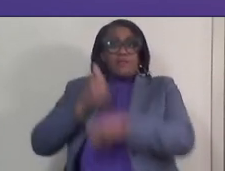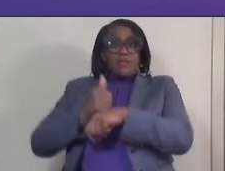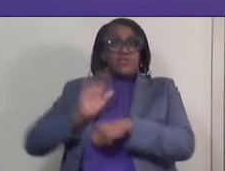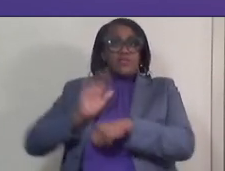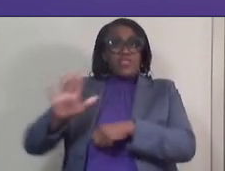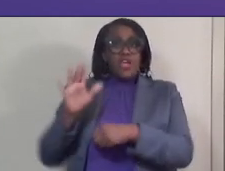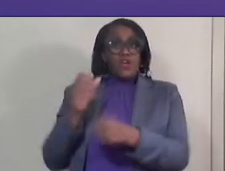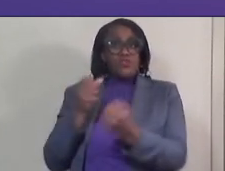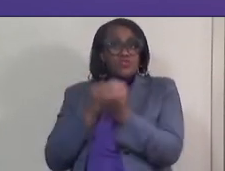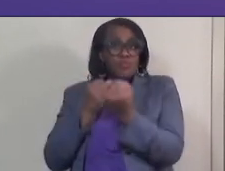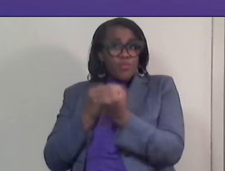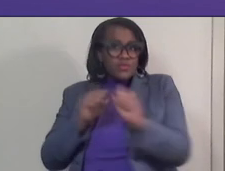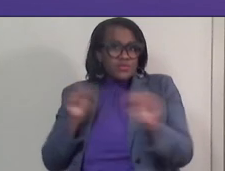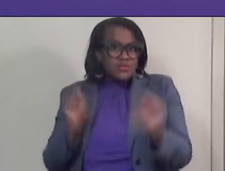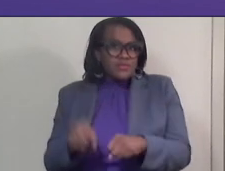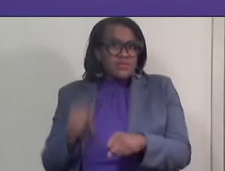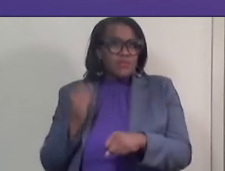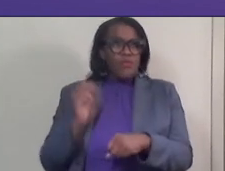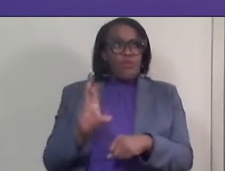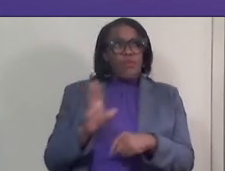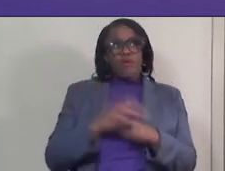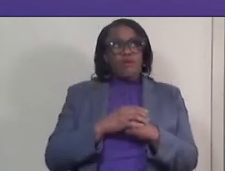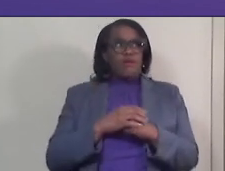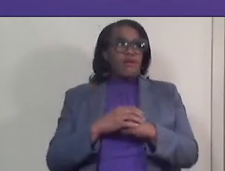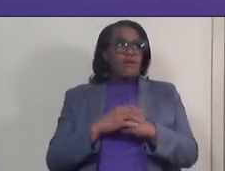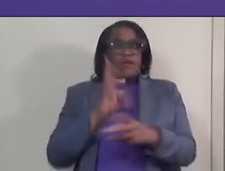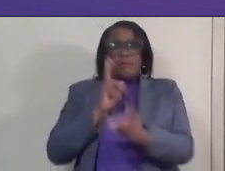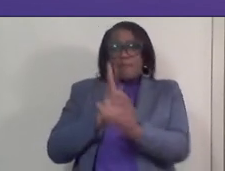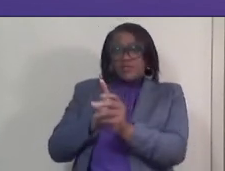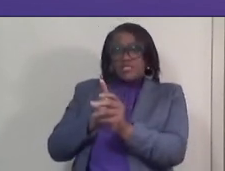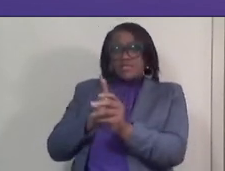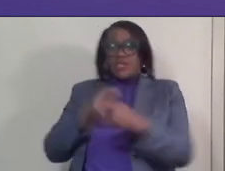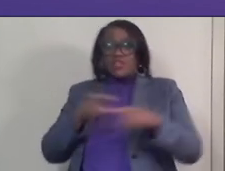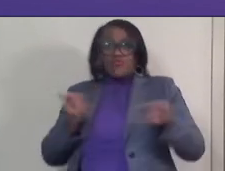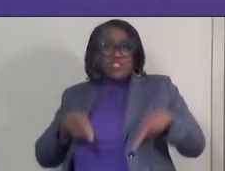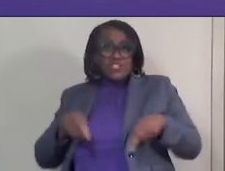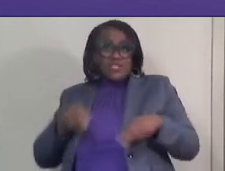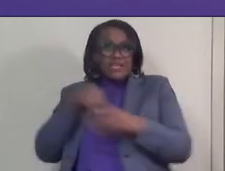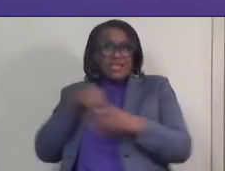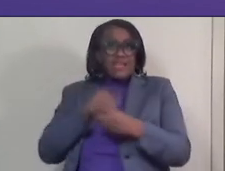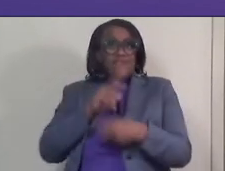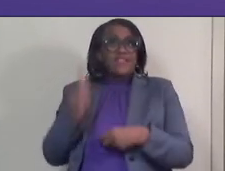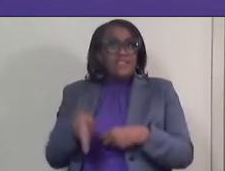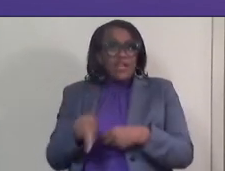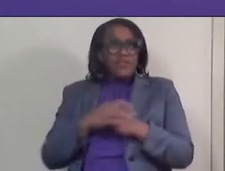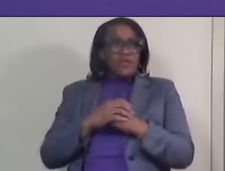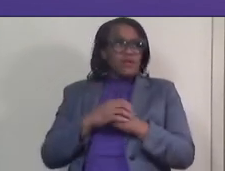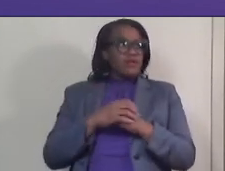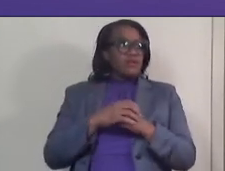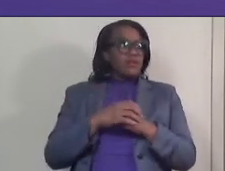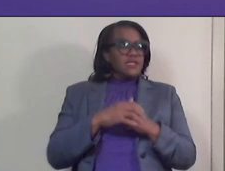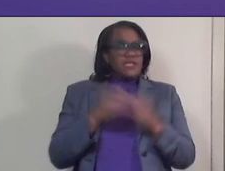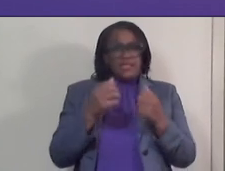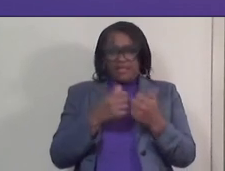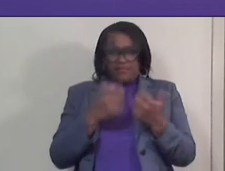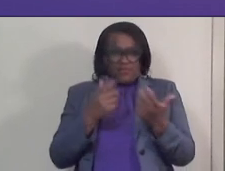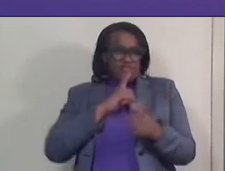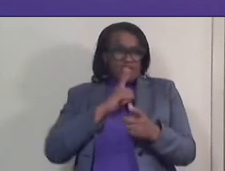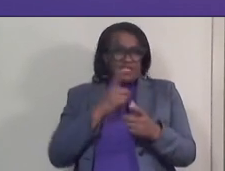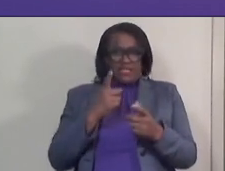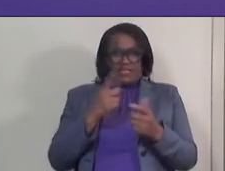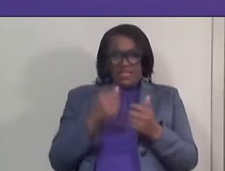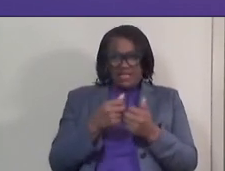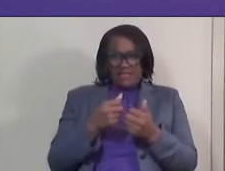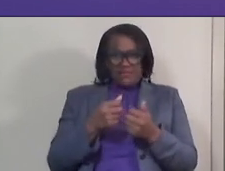kind of archival work or participating regionally in Philadelphia in expanding the use of